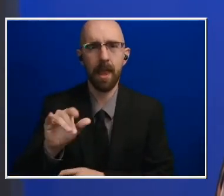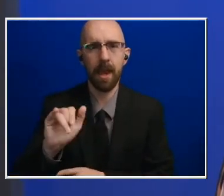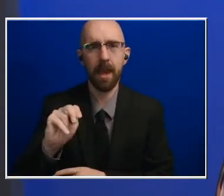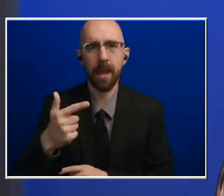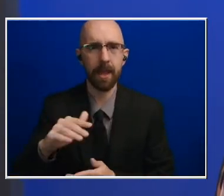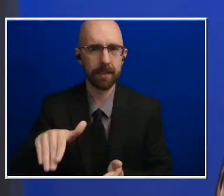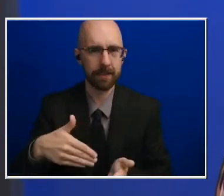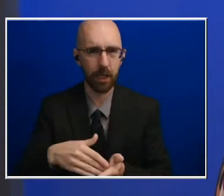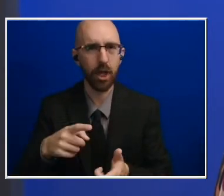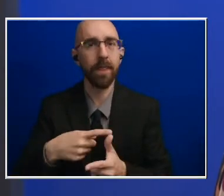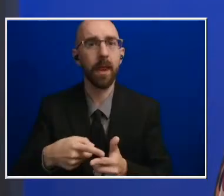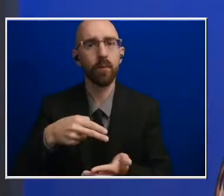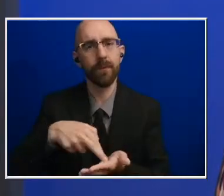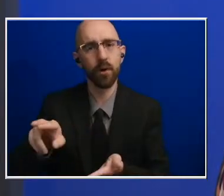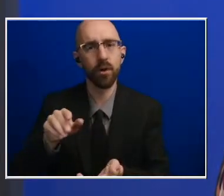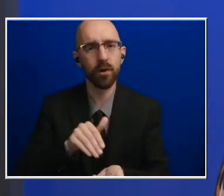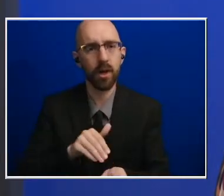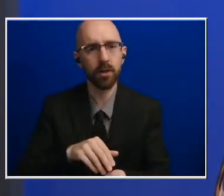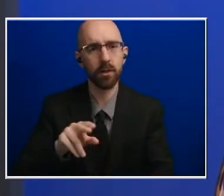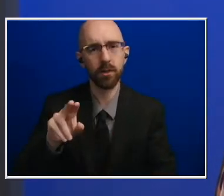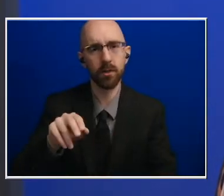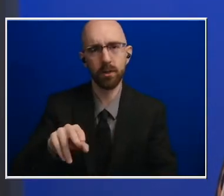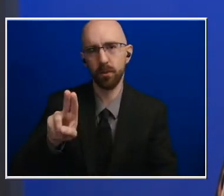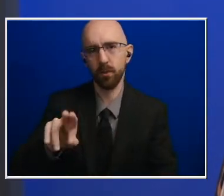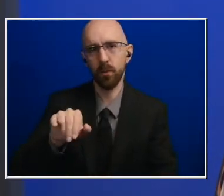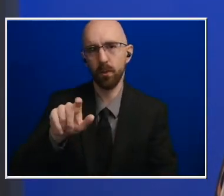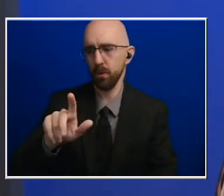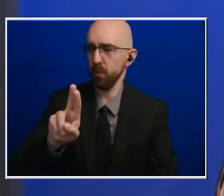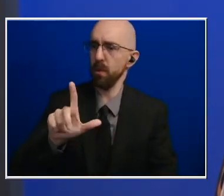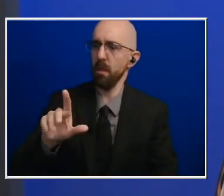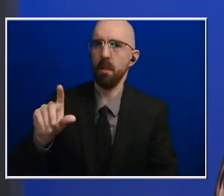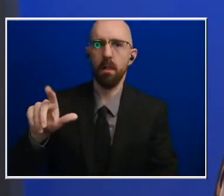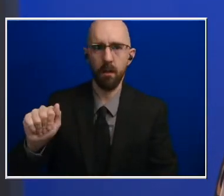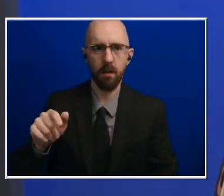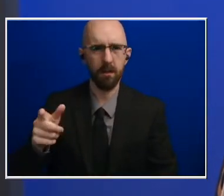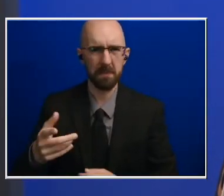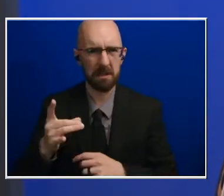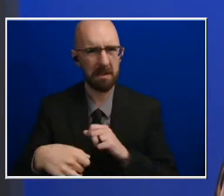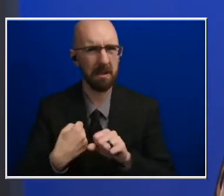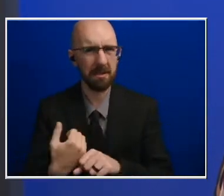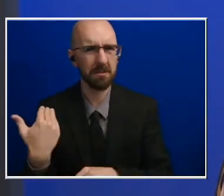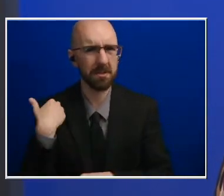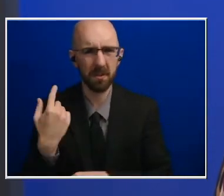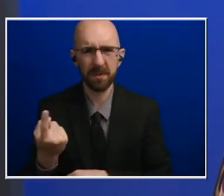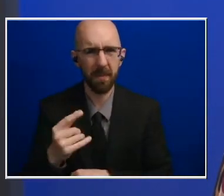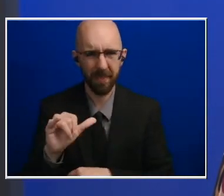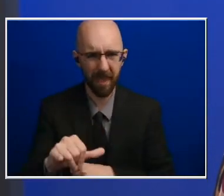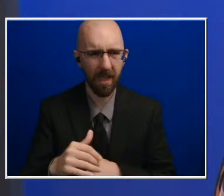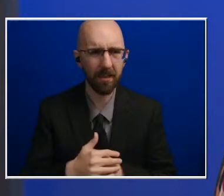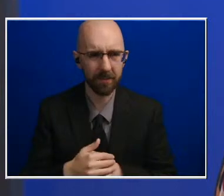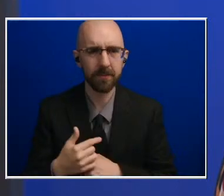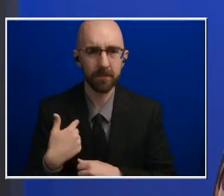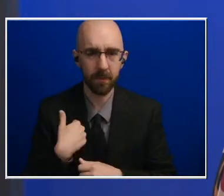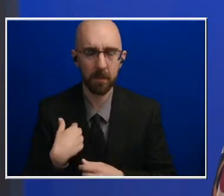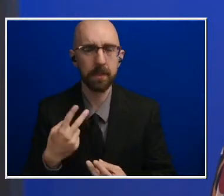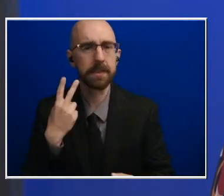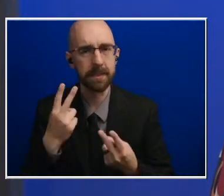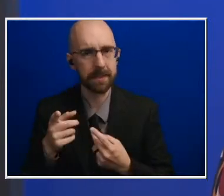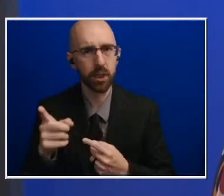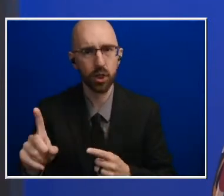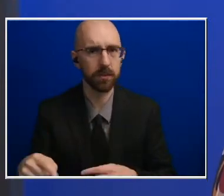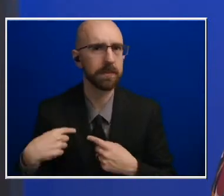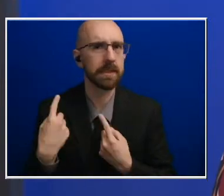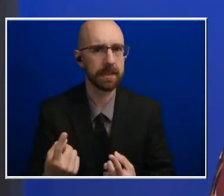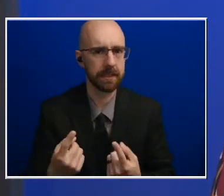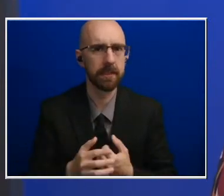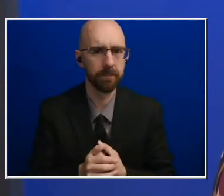Dr. Ujoa, what was it, about 8 years ago? Something like that. Yeah. And so I've been seeing her ever since, and she got me